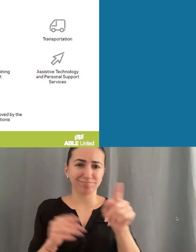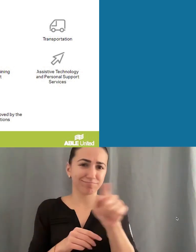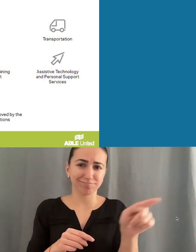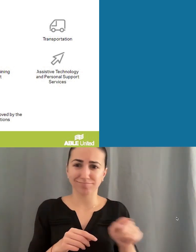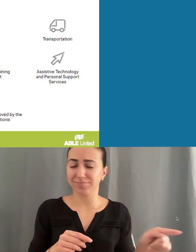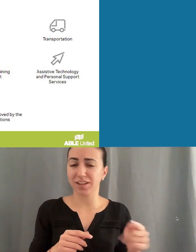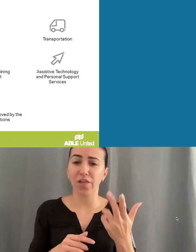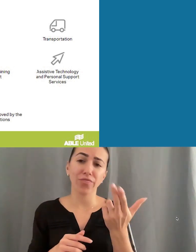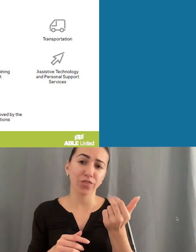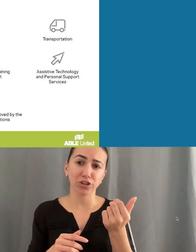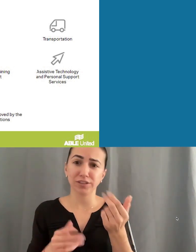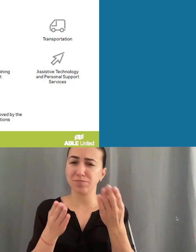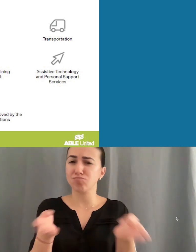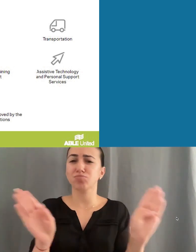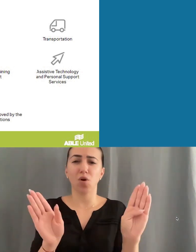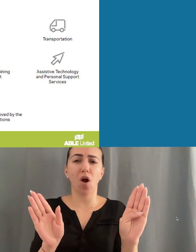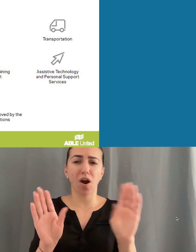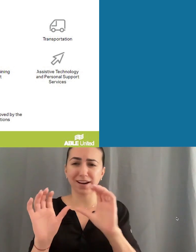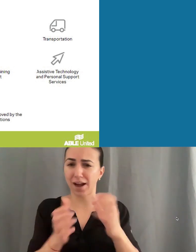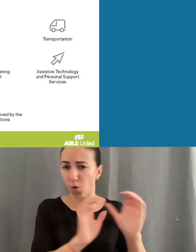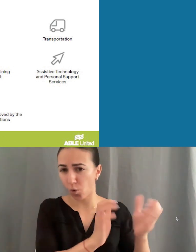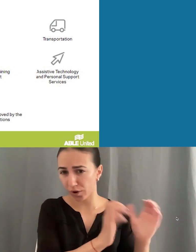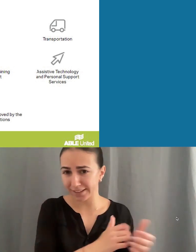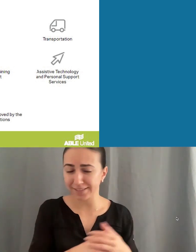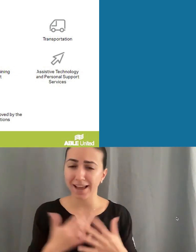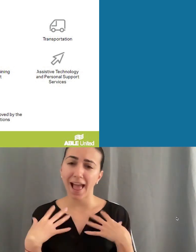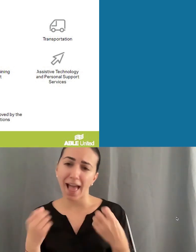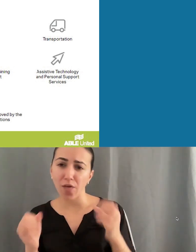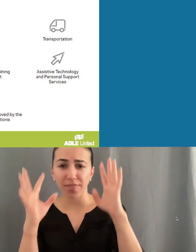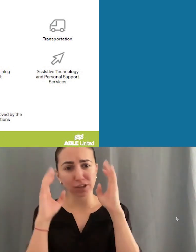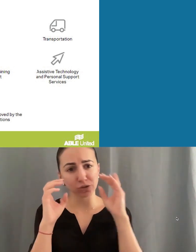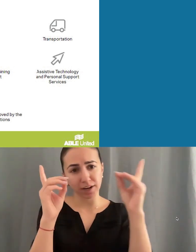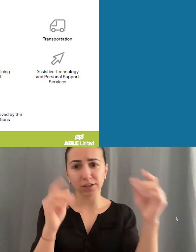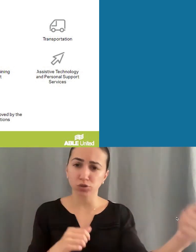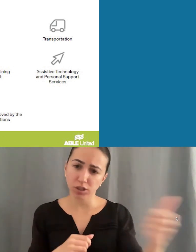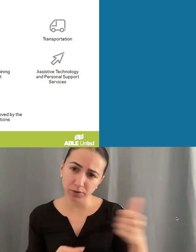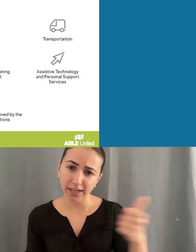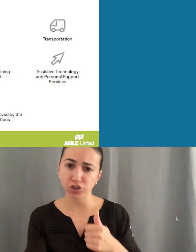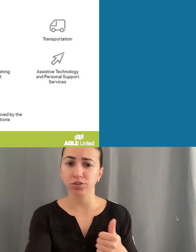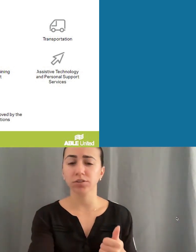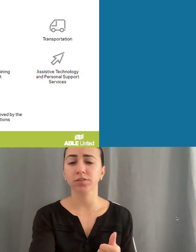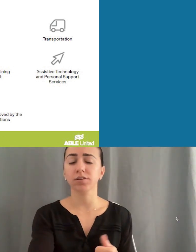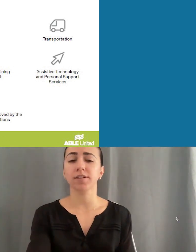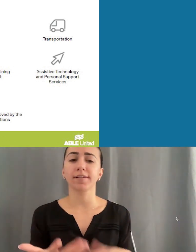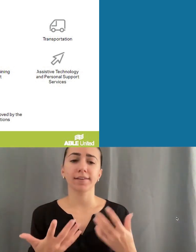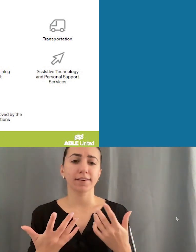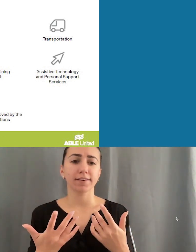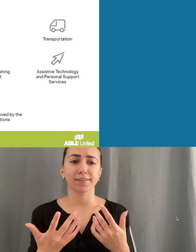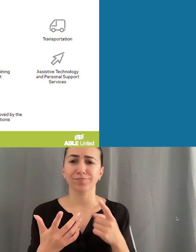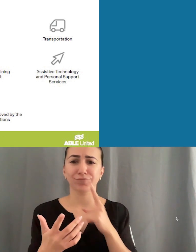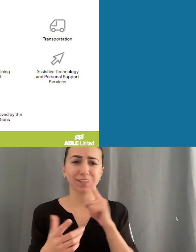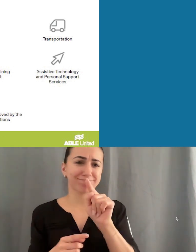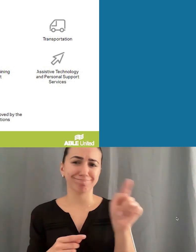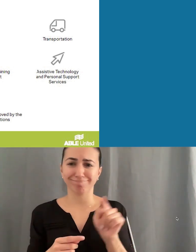provided 13 very broad categories: health, education, transportation, quite a significant